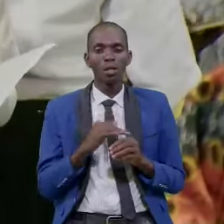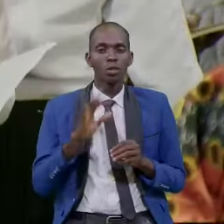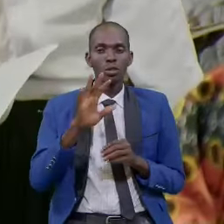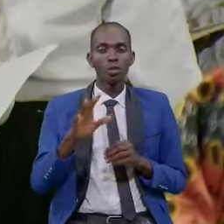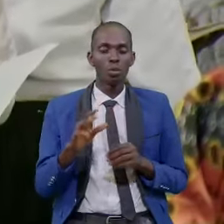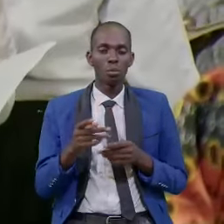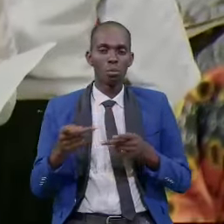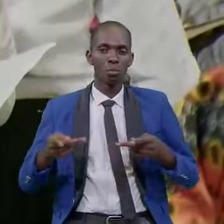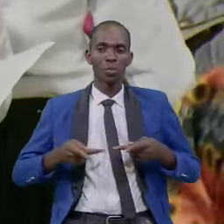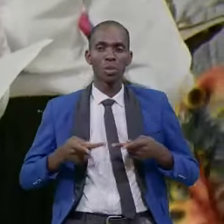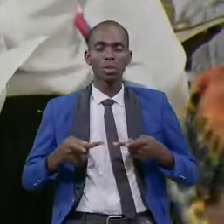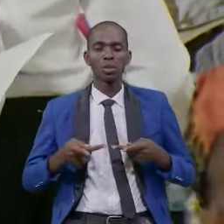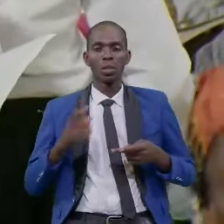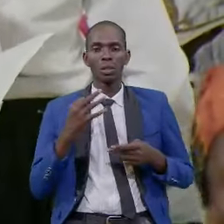via